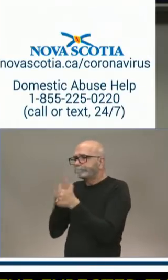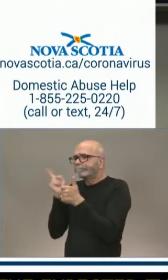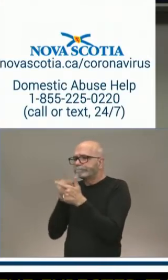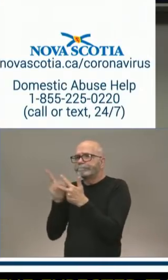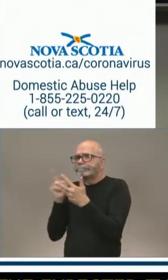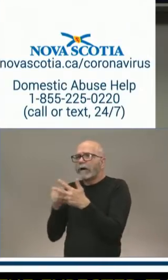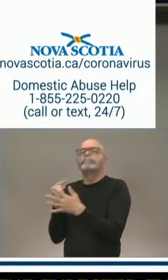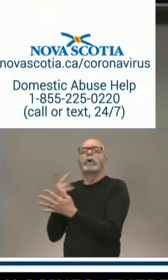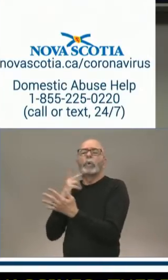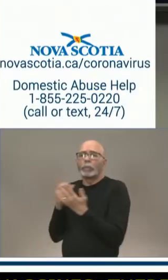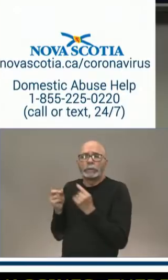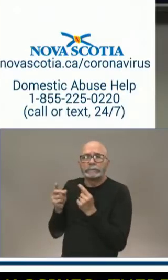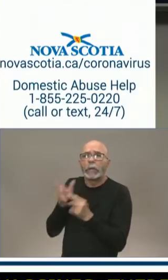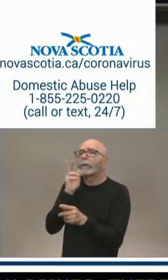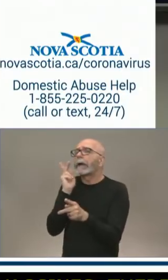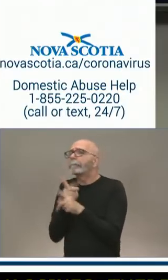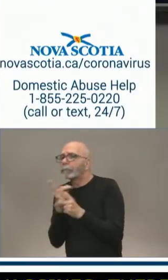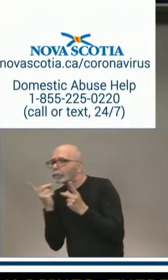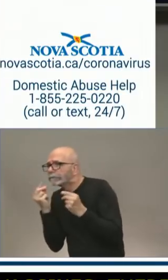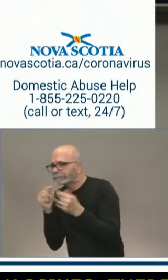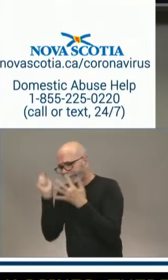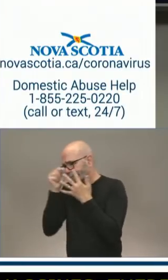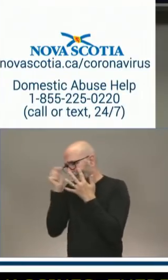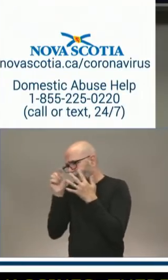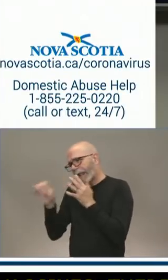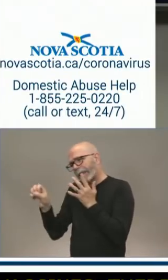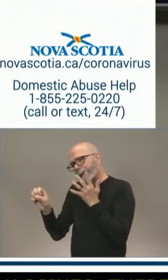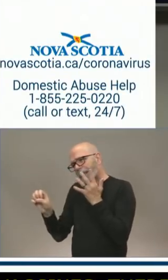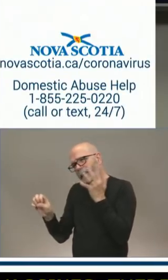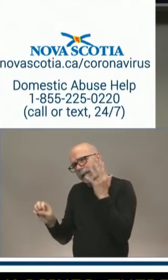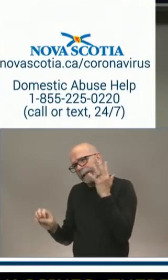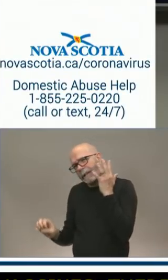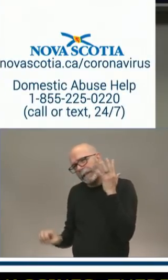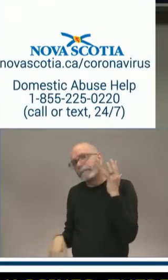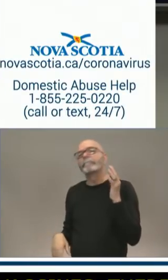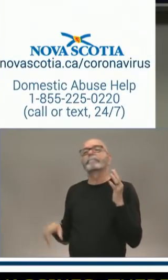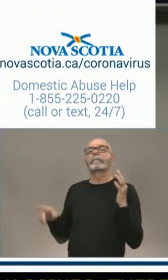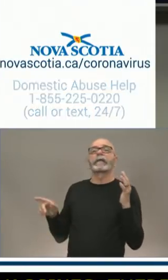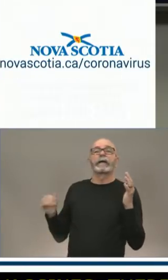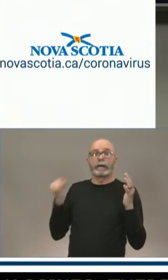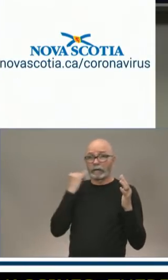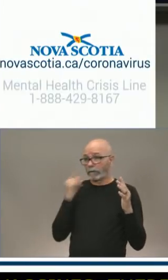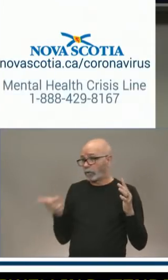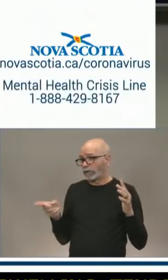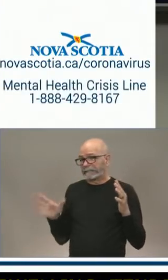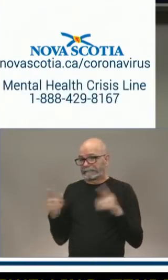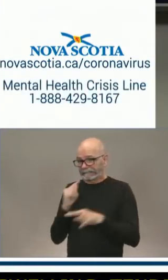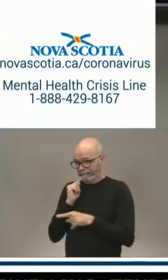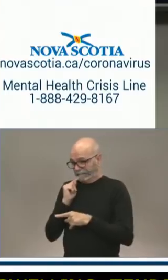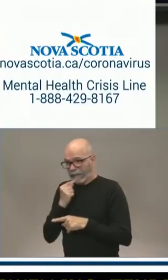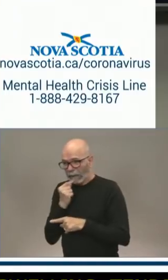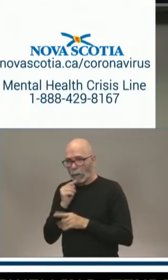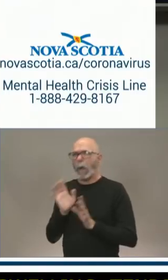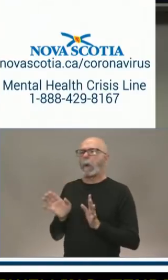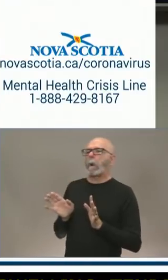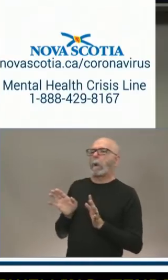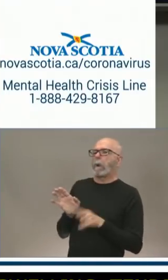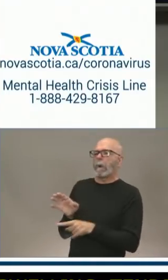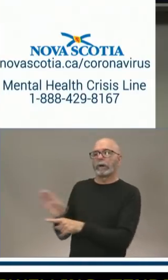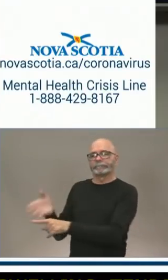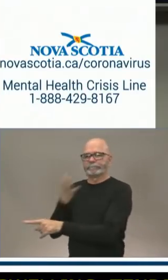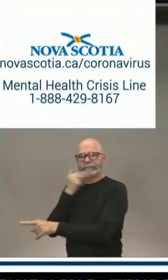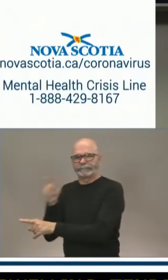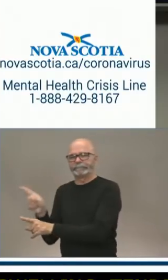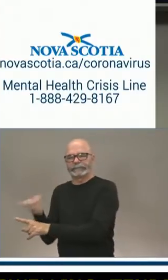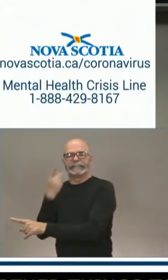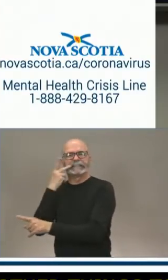for, and then they're told if any of the anything that's severe or unusual, that they should seek health care attention for